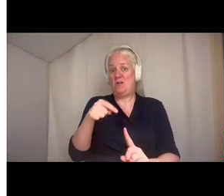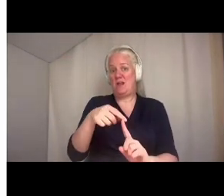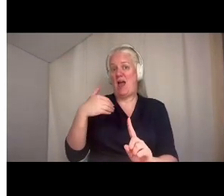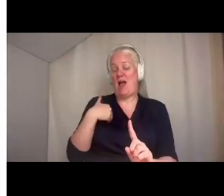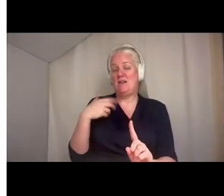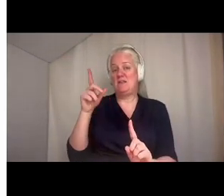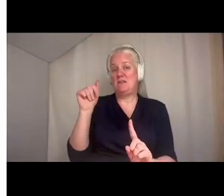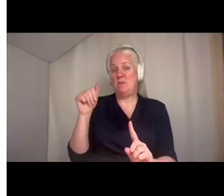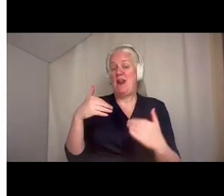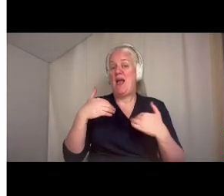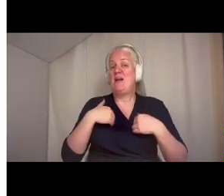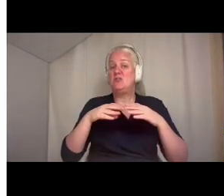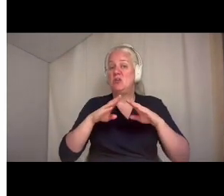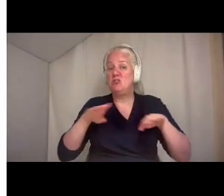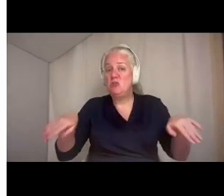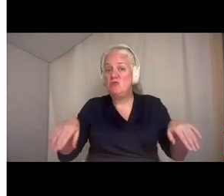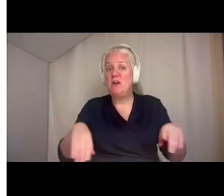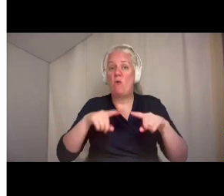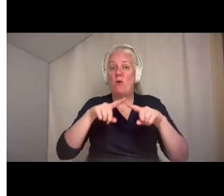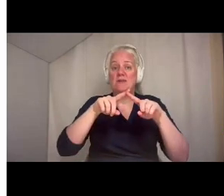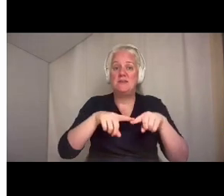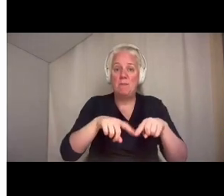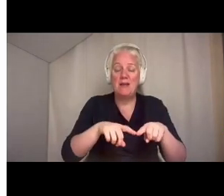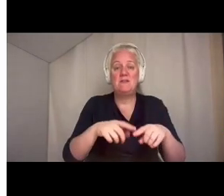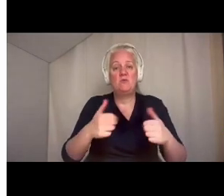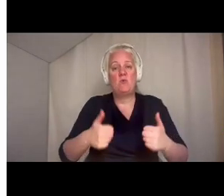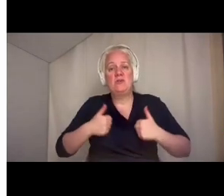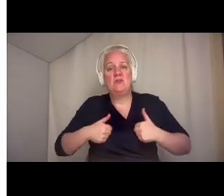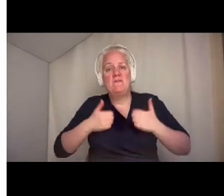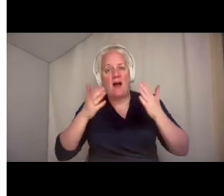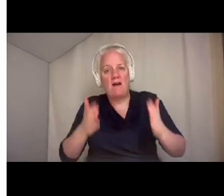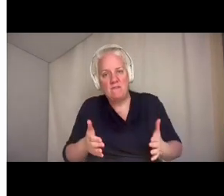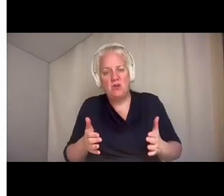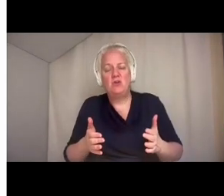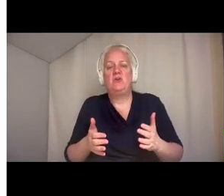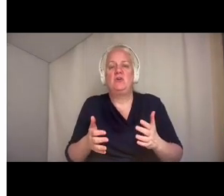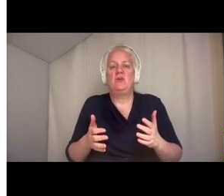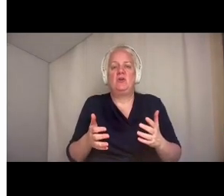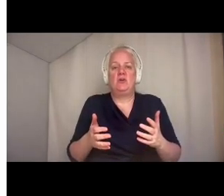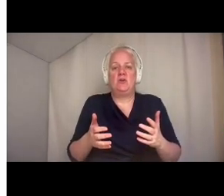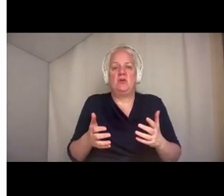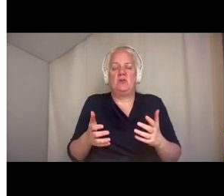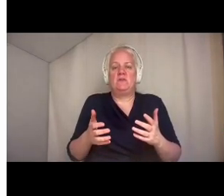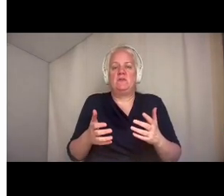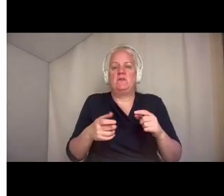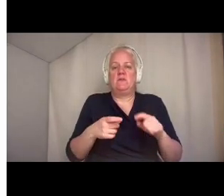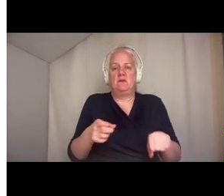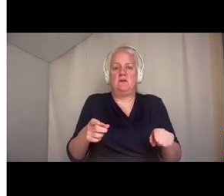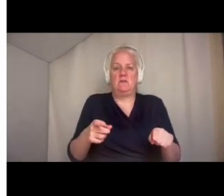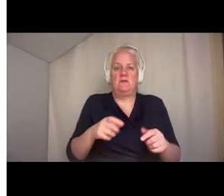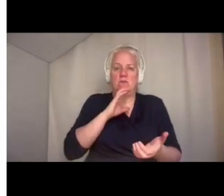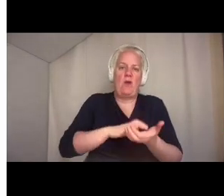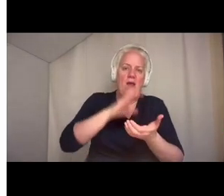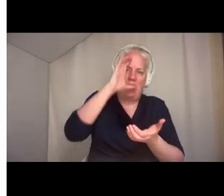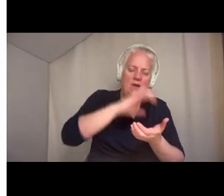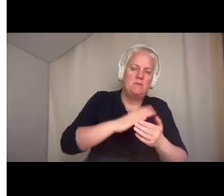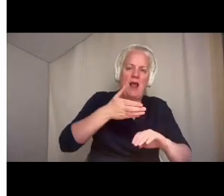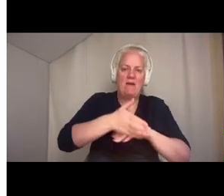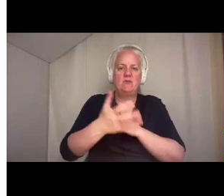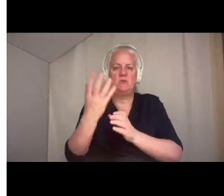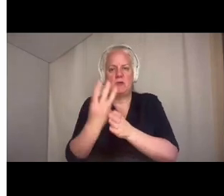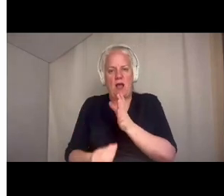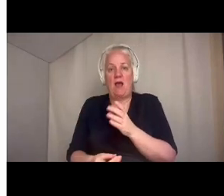has dependents and survivors, those dependents and survivors may also qualify